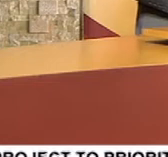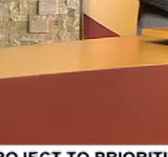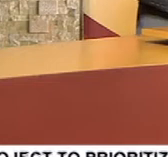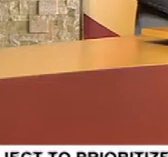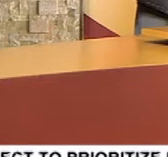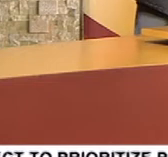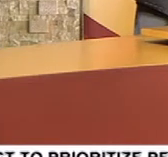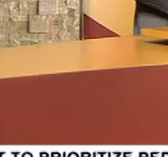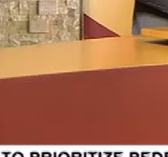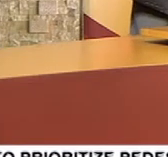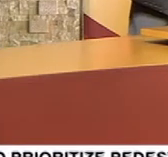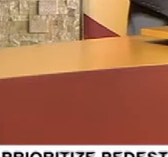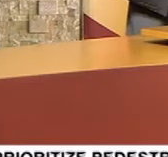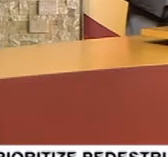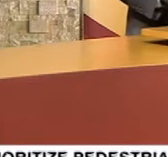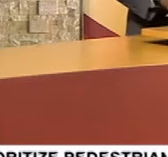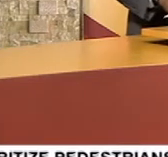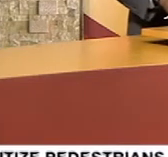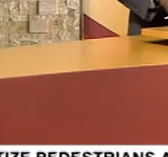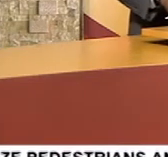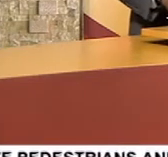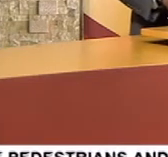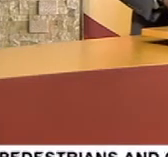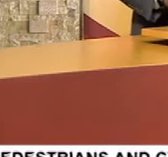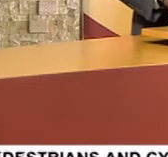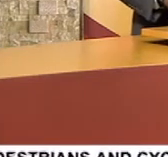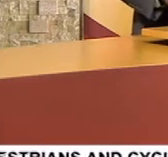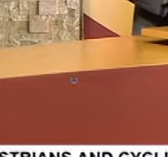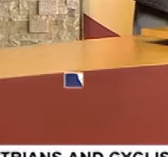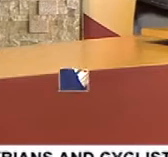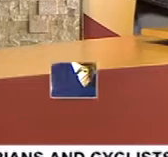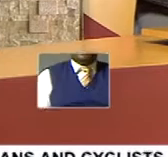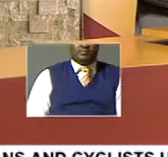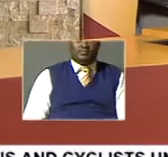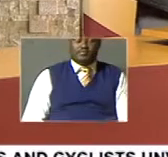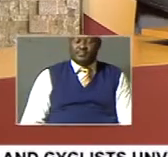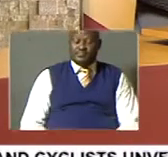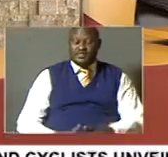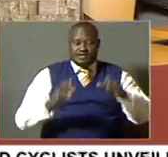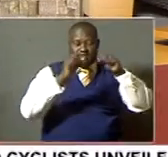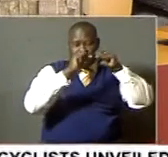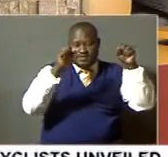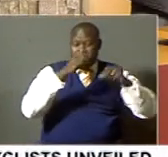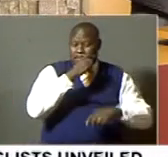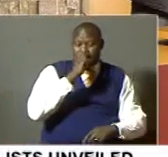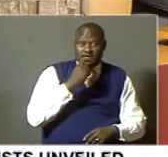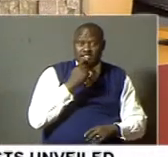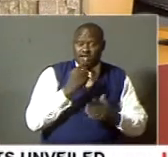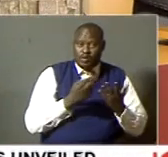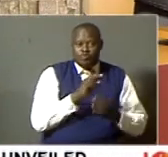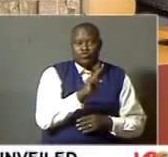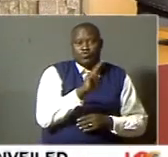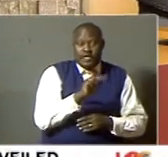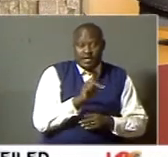President Yoweri Museveni has said that the United Nations is responsible for preserving terrorism in the neighboring